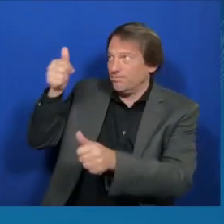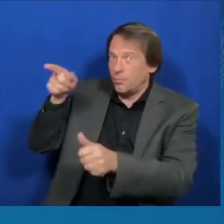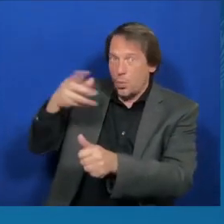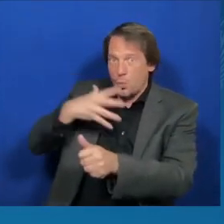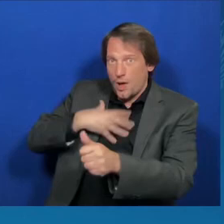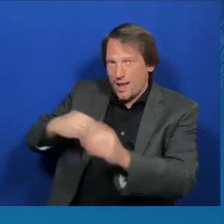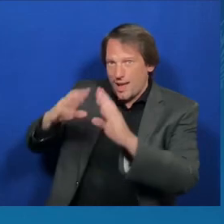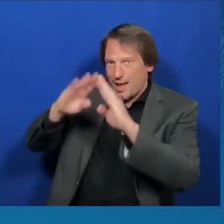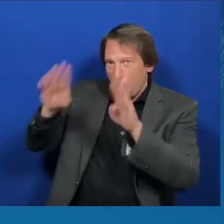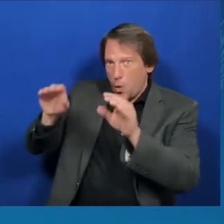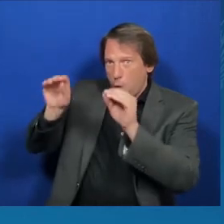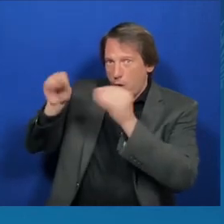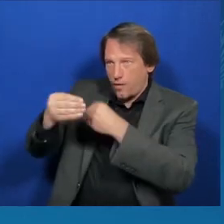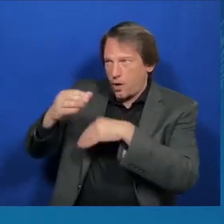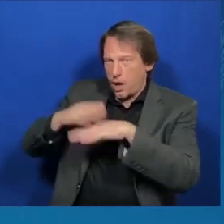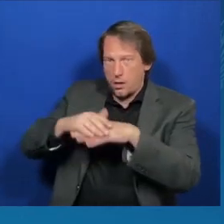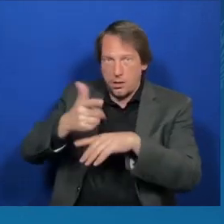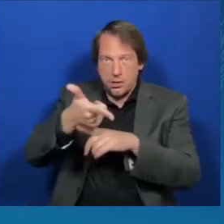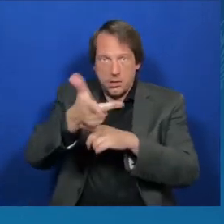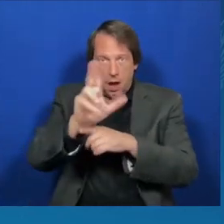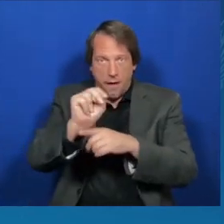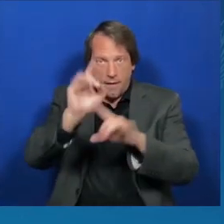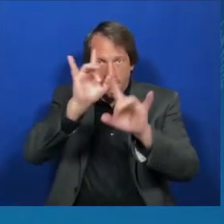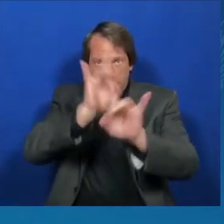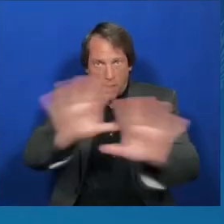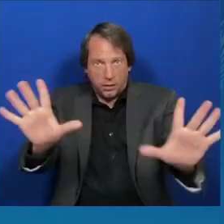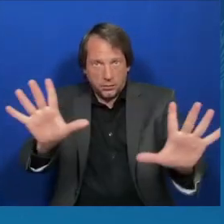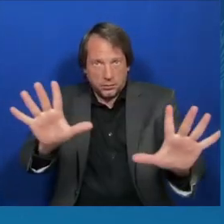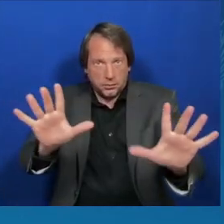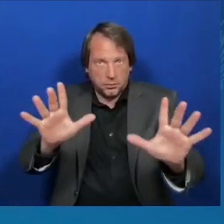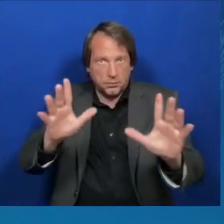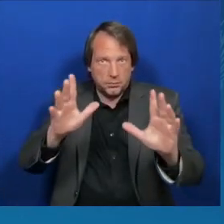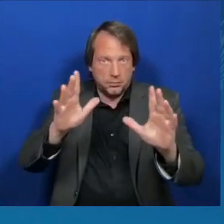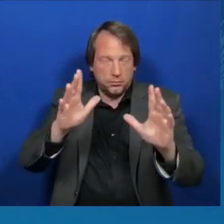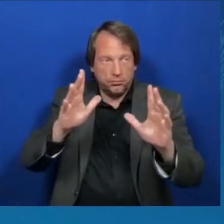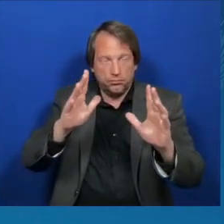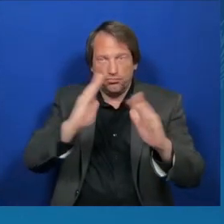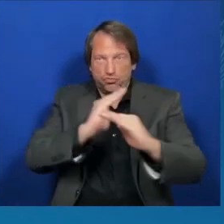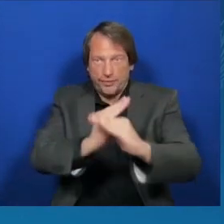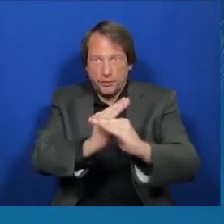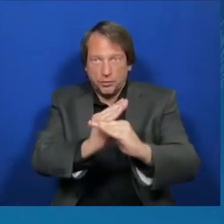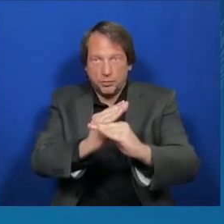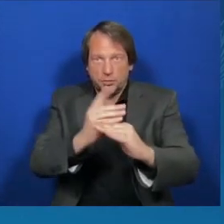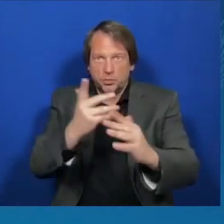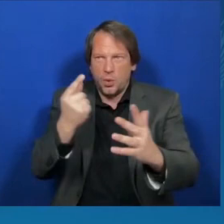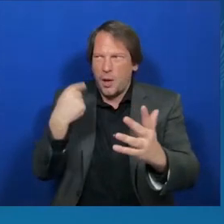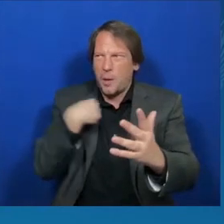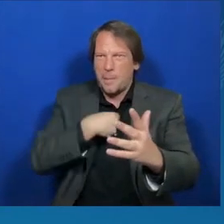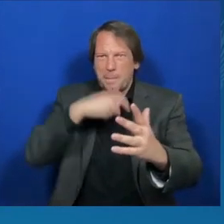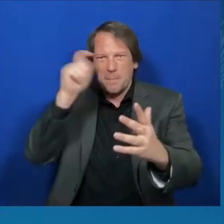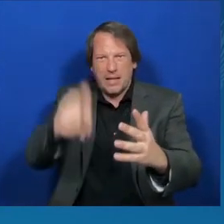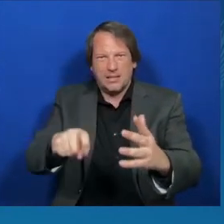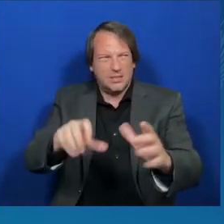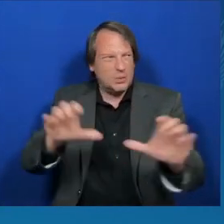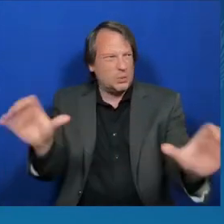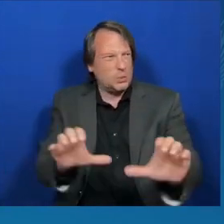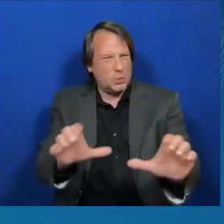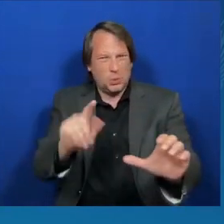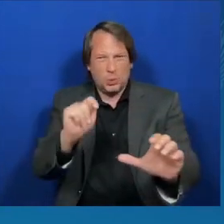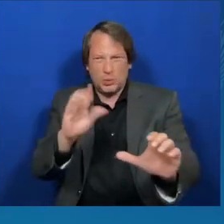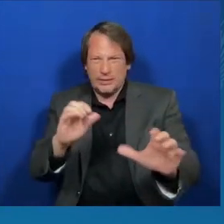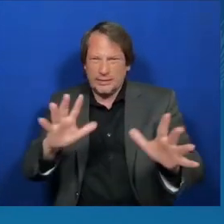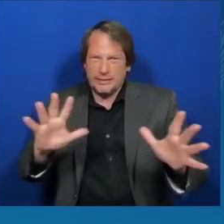to continue to elevate our collective concern and empathy around the